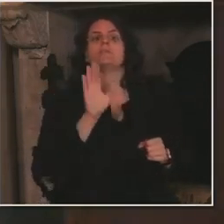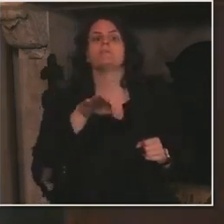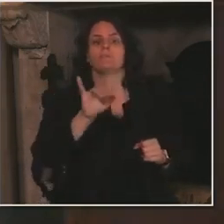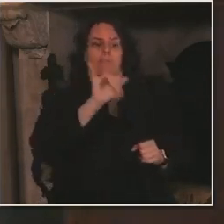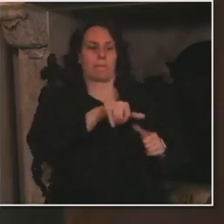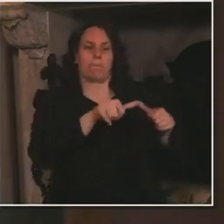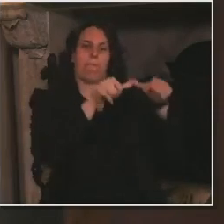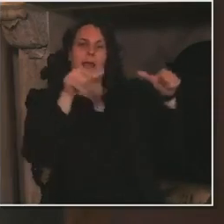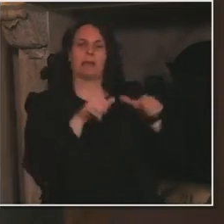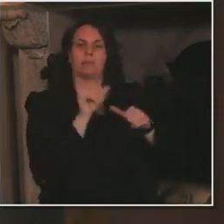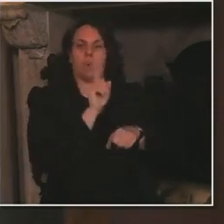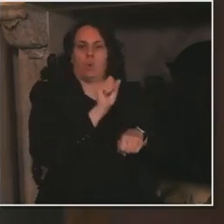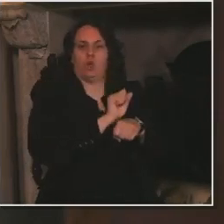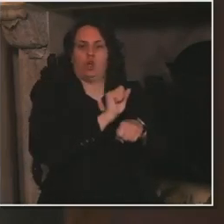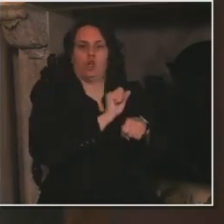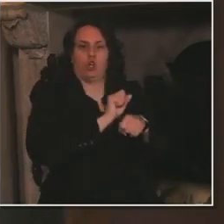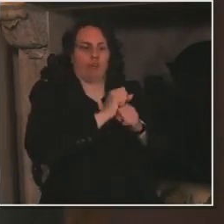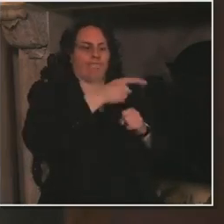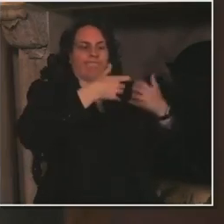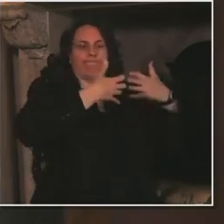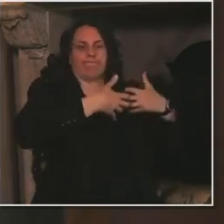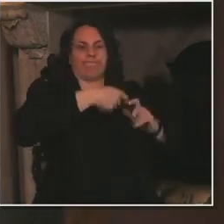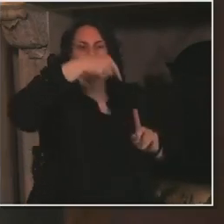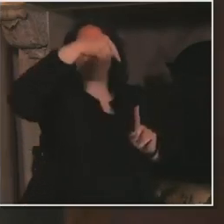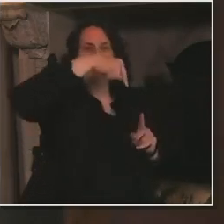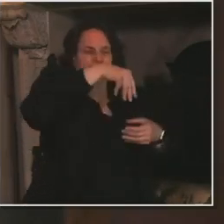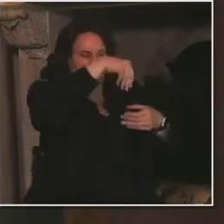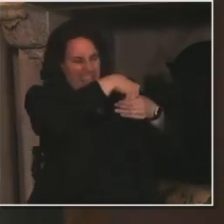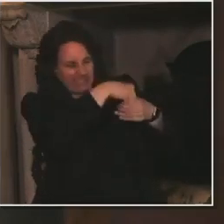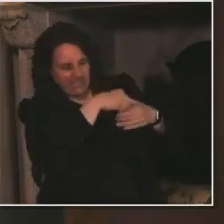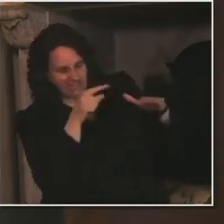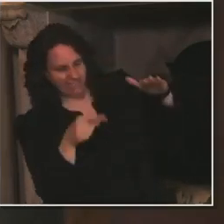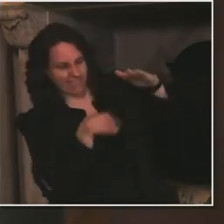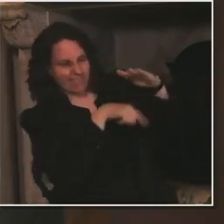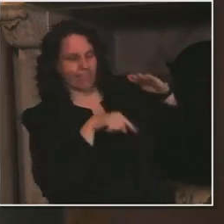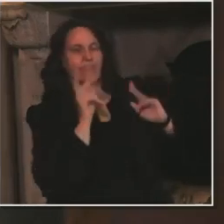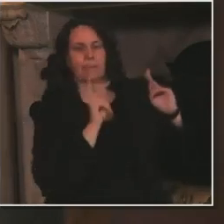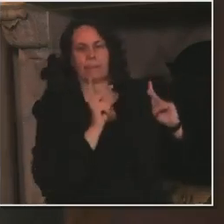these workplace outbreaks. I do not think that we should